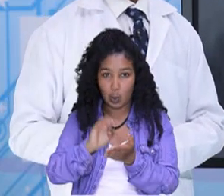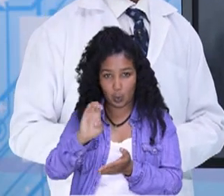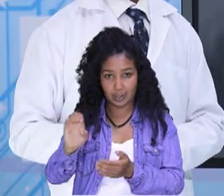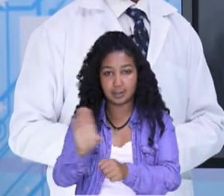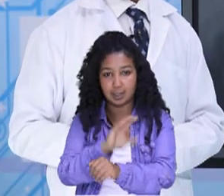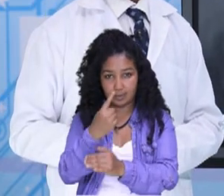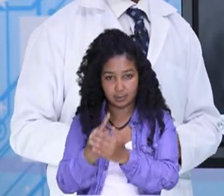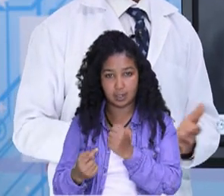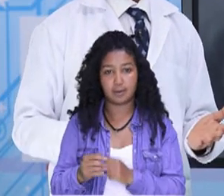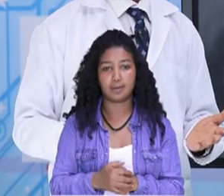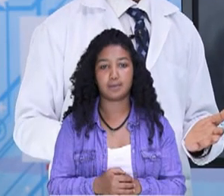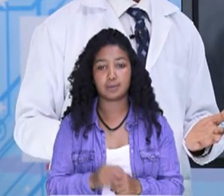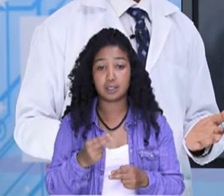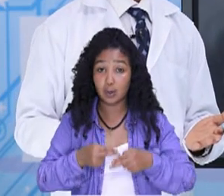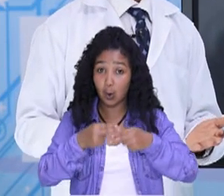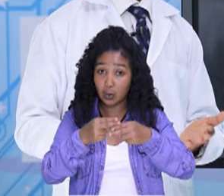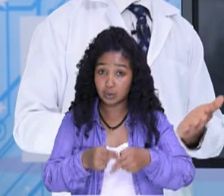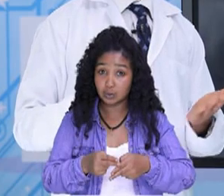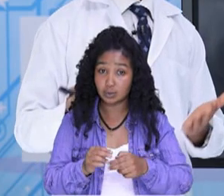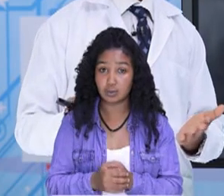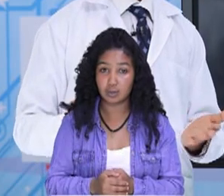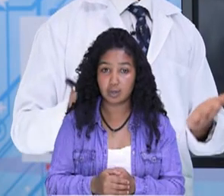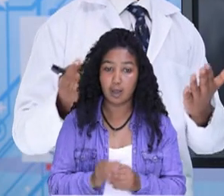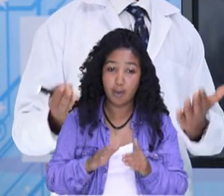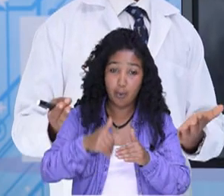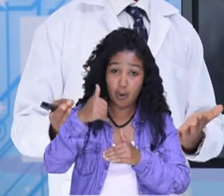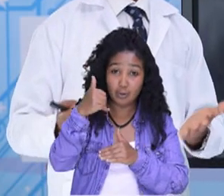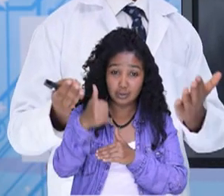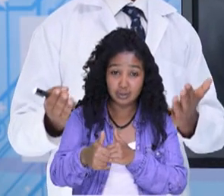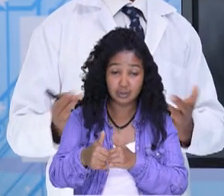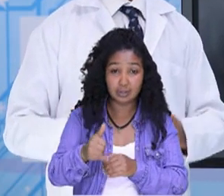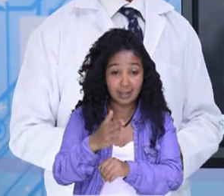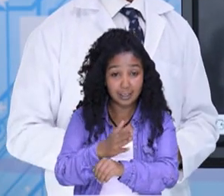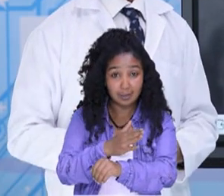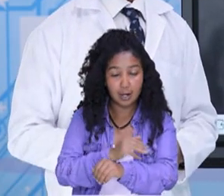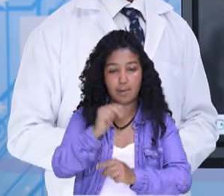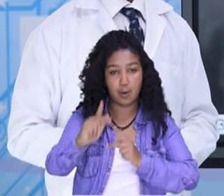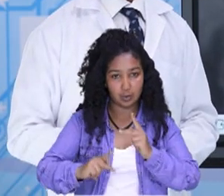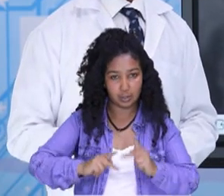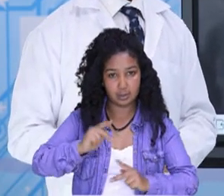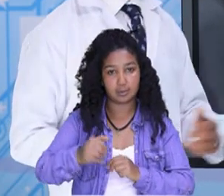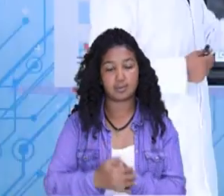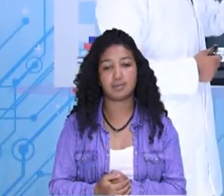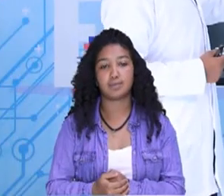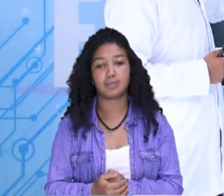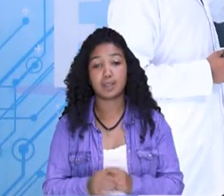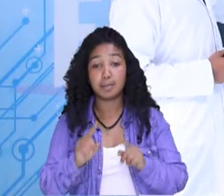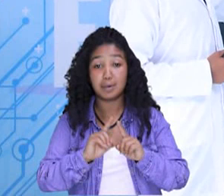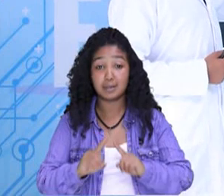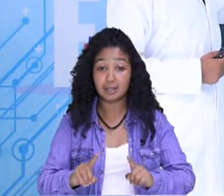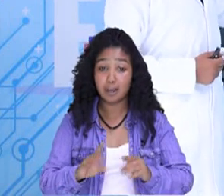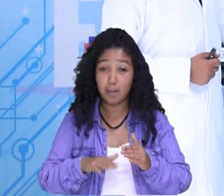eukaryotic cells. This is called what you call it post-transcriptional process.